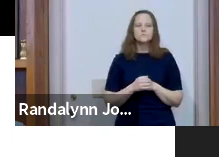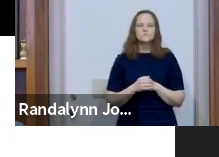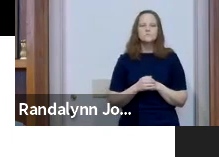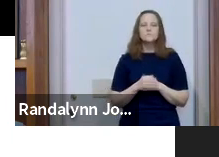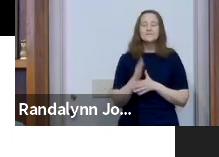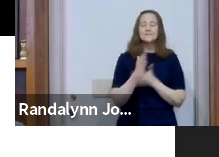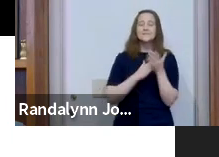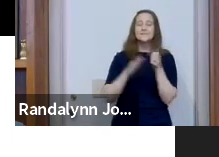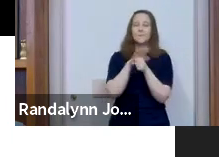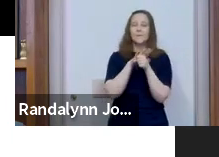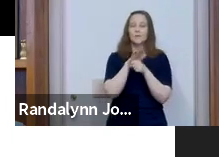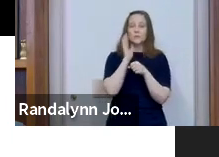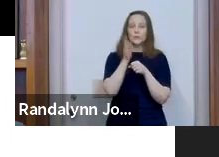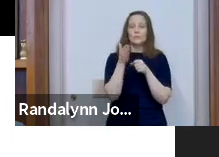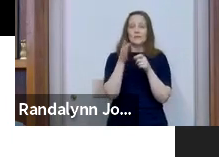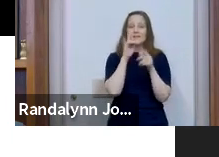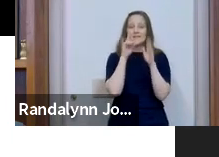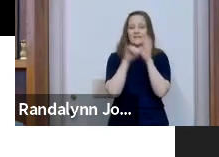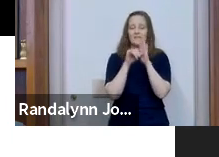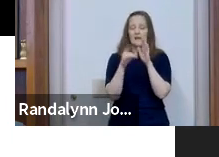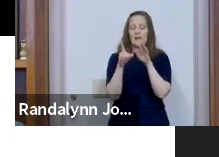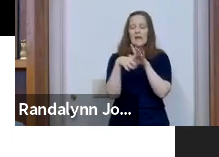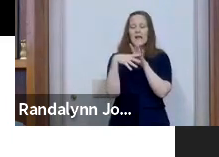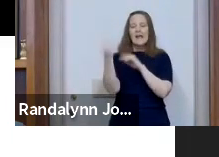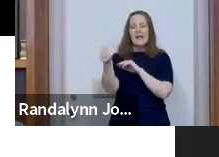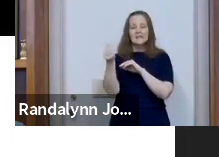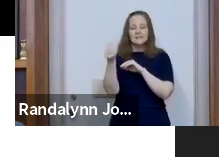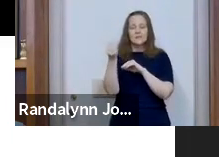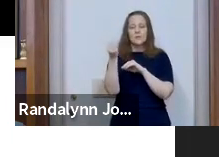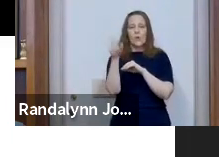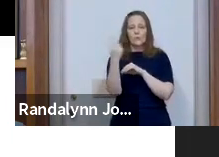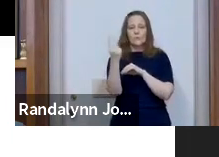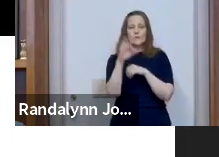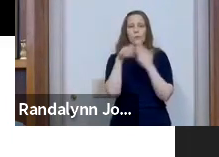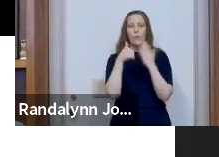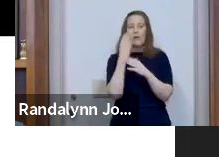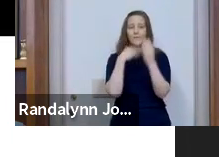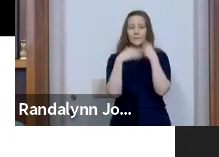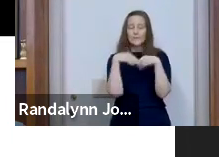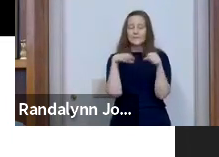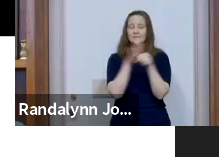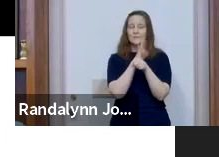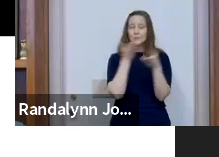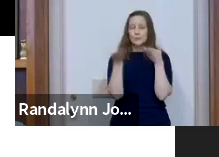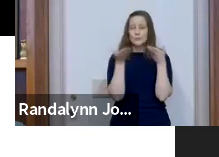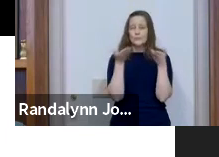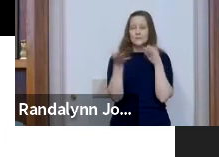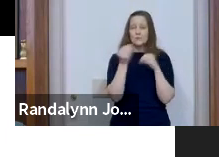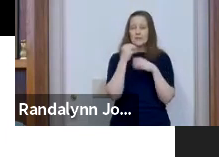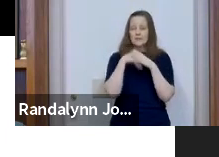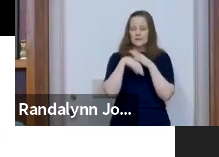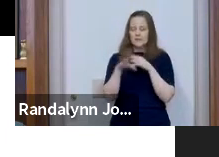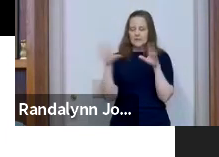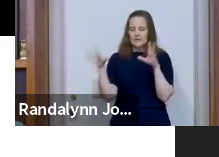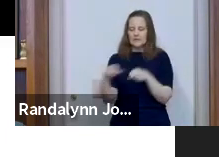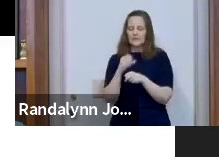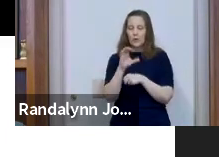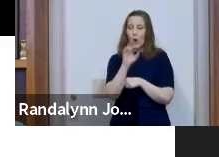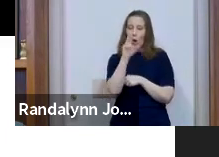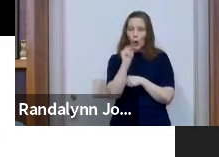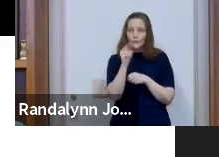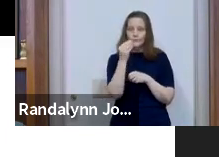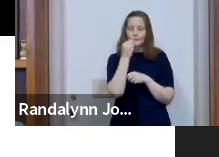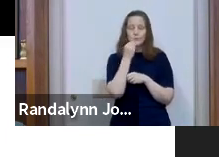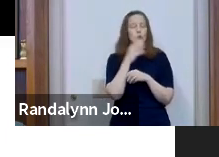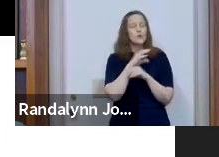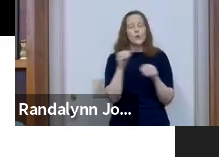identified as exit only. All food is full service, so no one can come in and grab their own food. No salad bars,